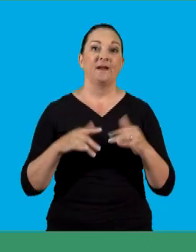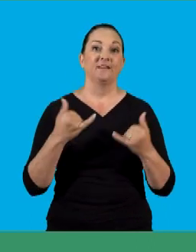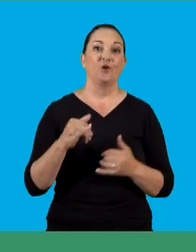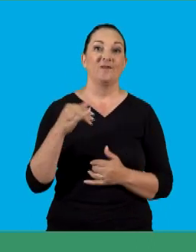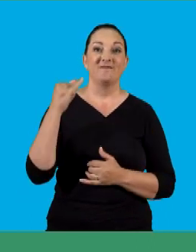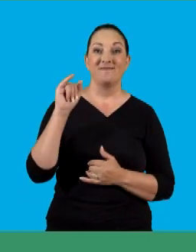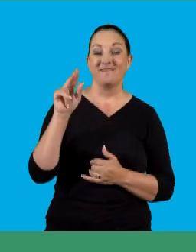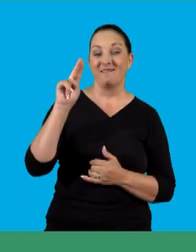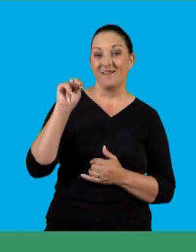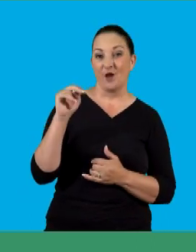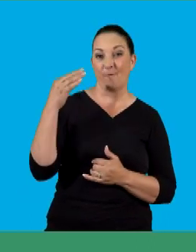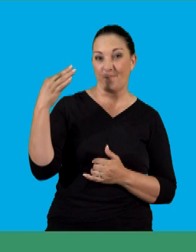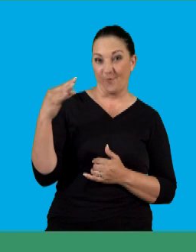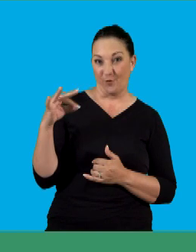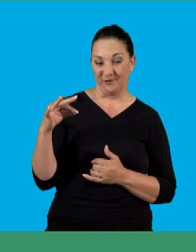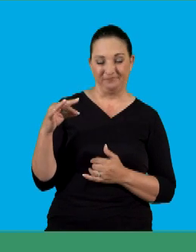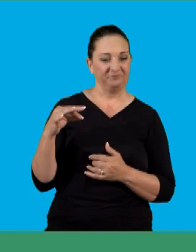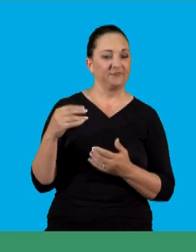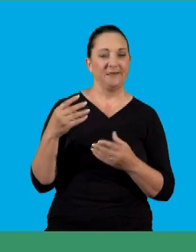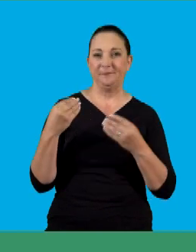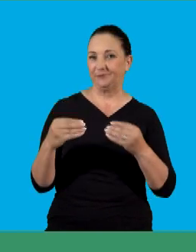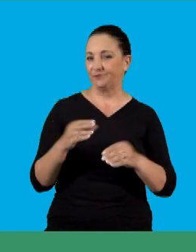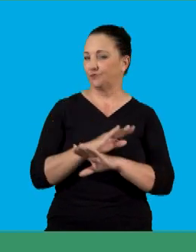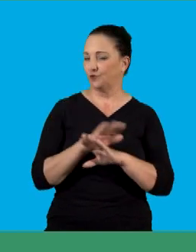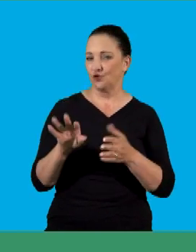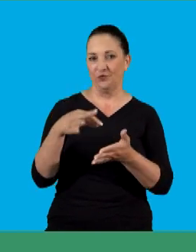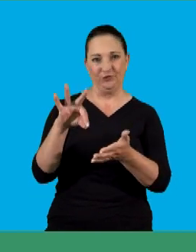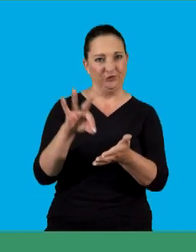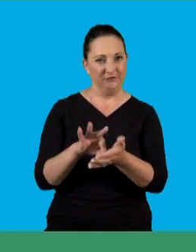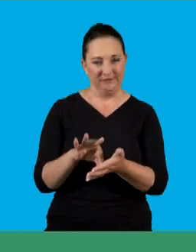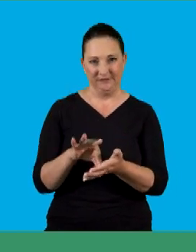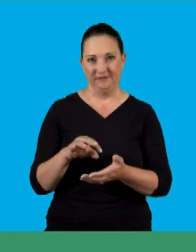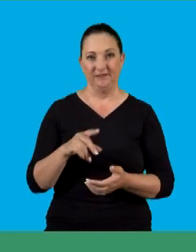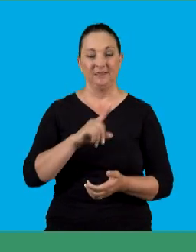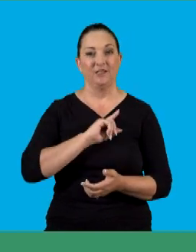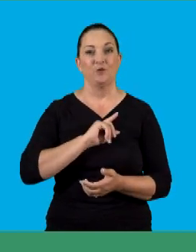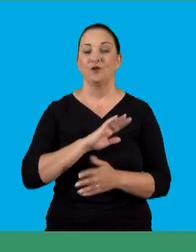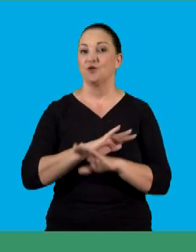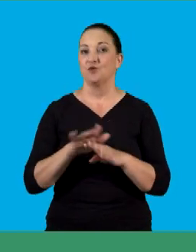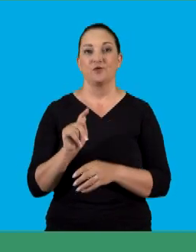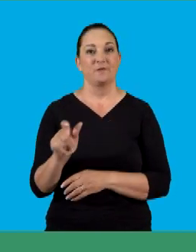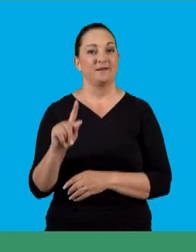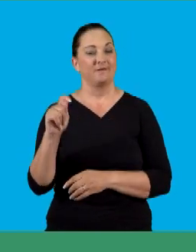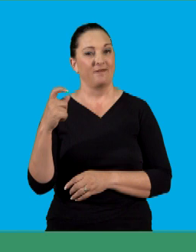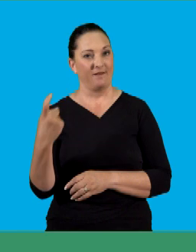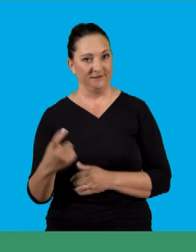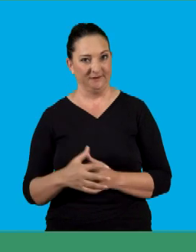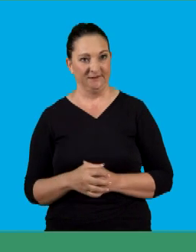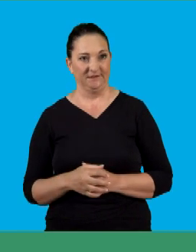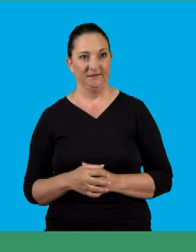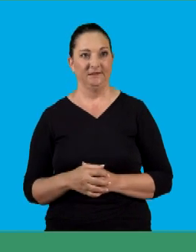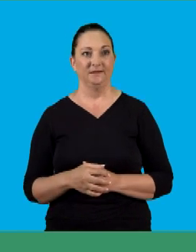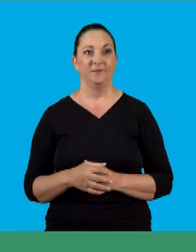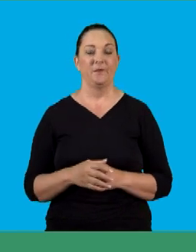businesses that are not registered with the CIPC, are businesses that are not registered to pay tax. While in the